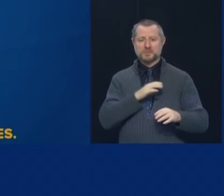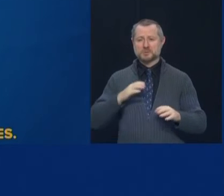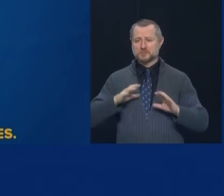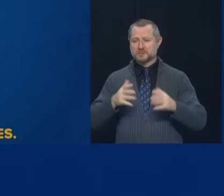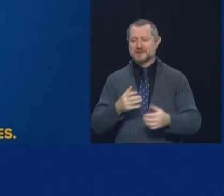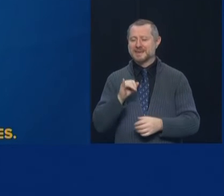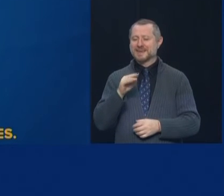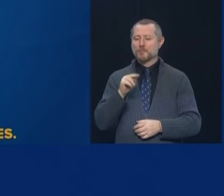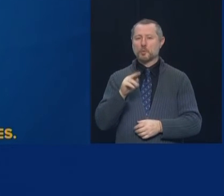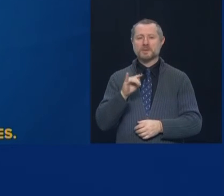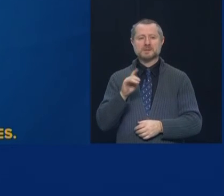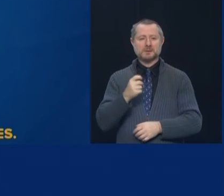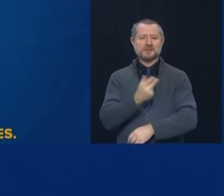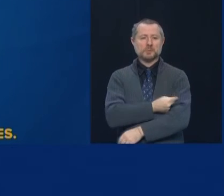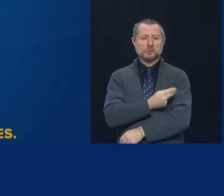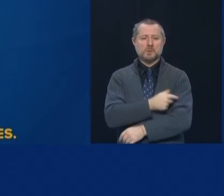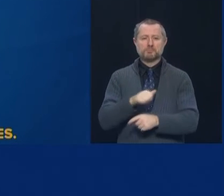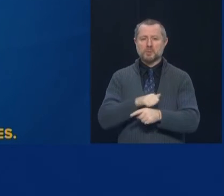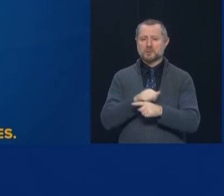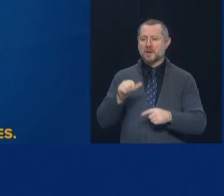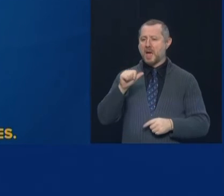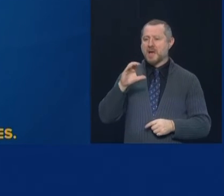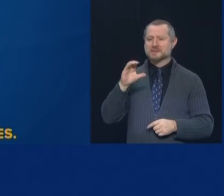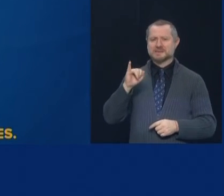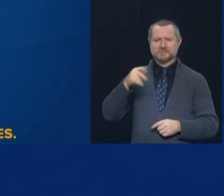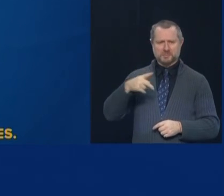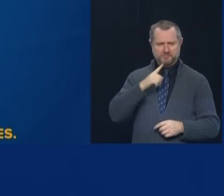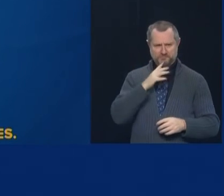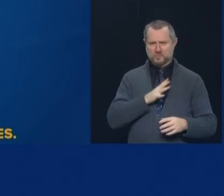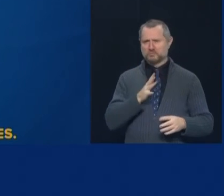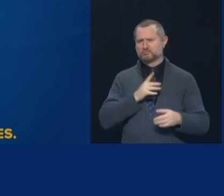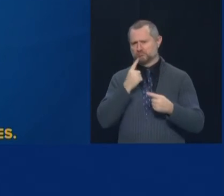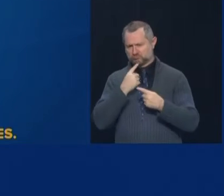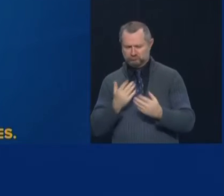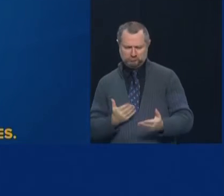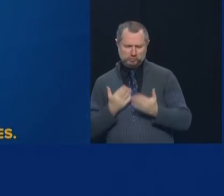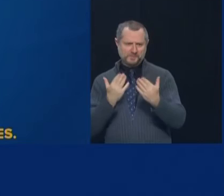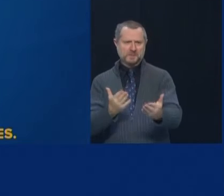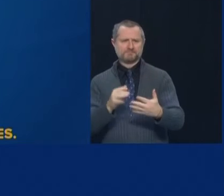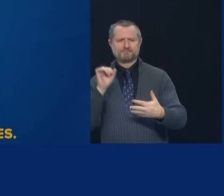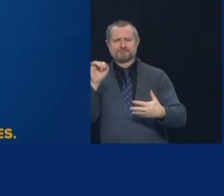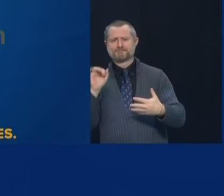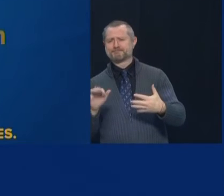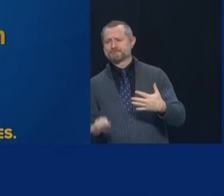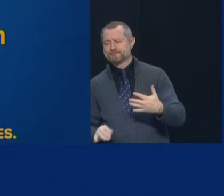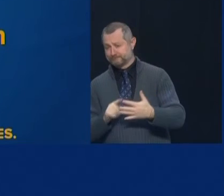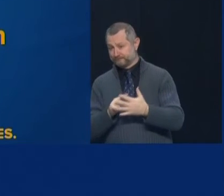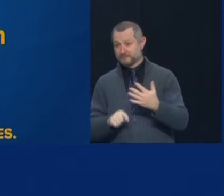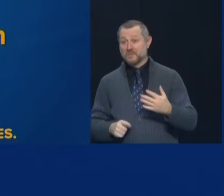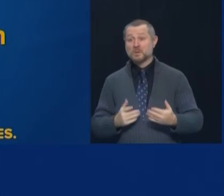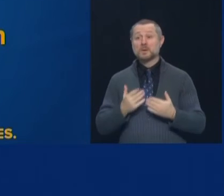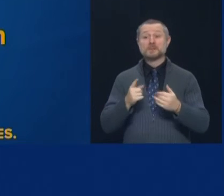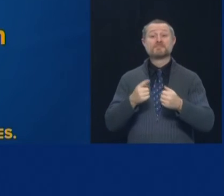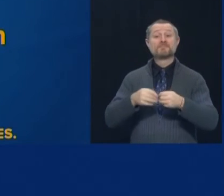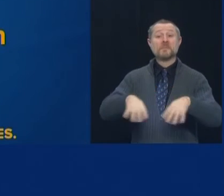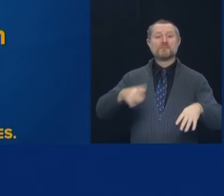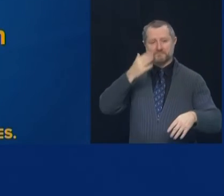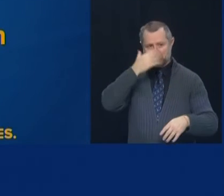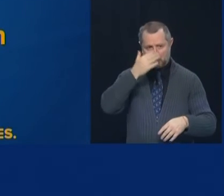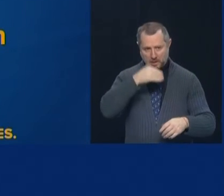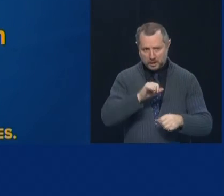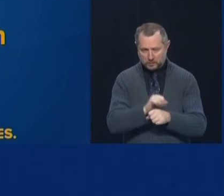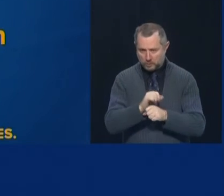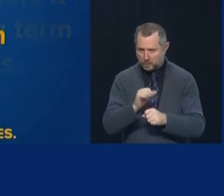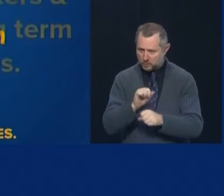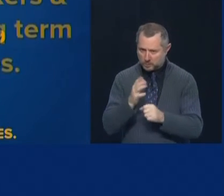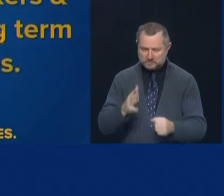Practices issued formal prioritization recommendations. They recommended frontline healthcare workers and